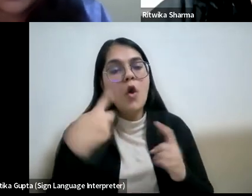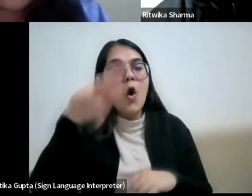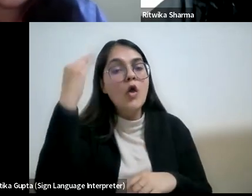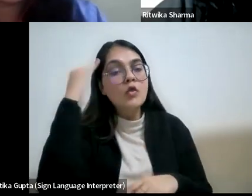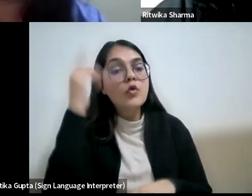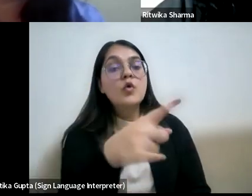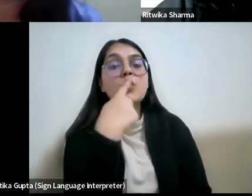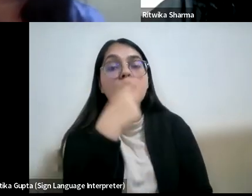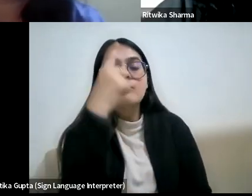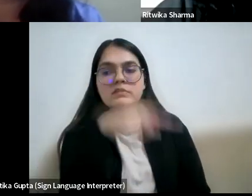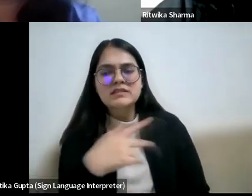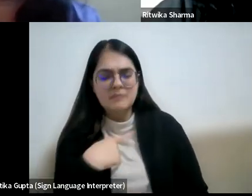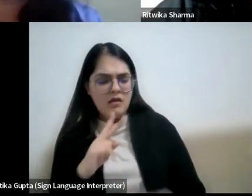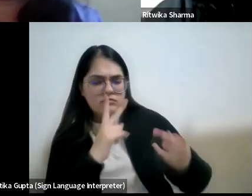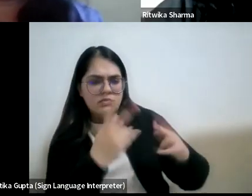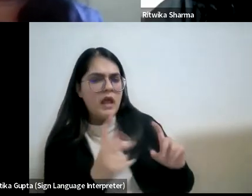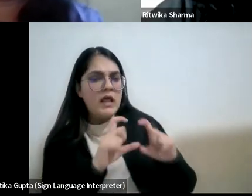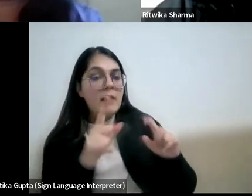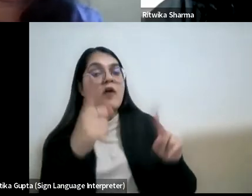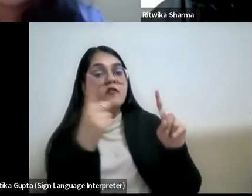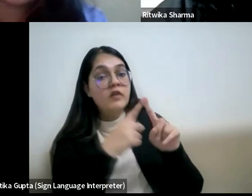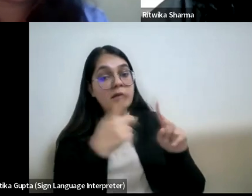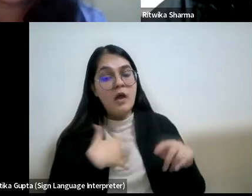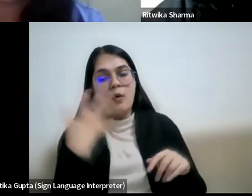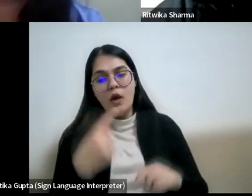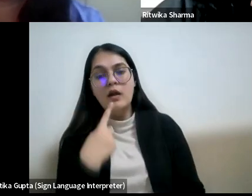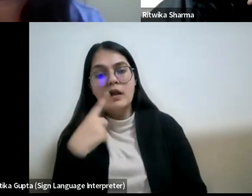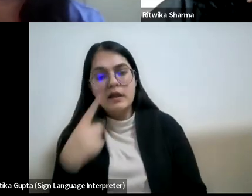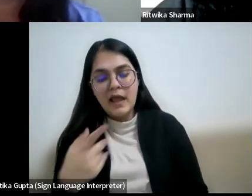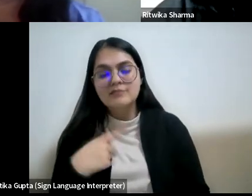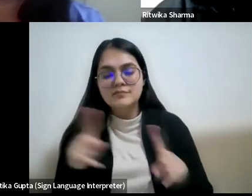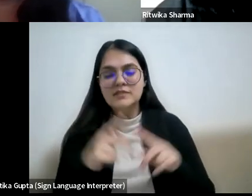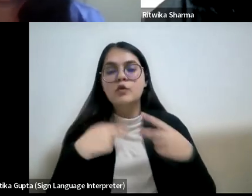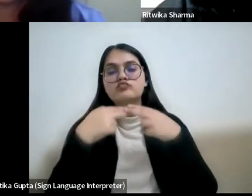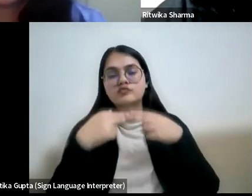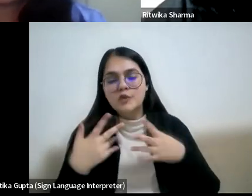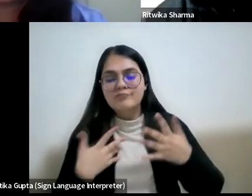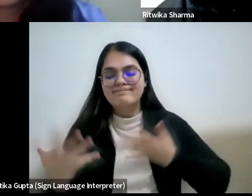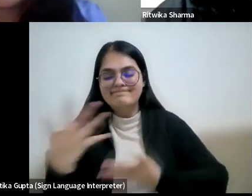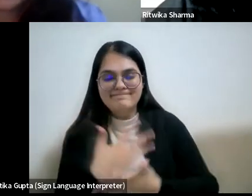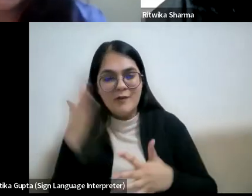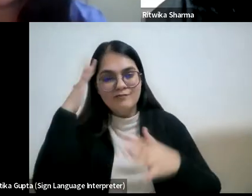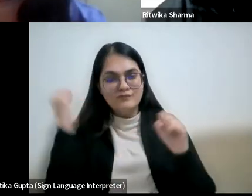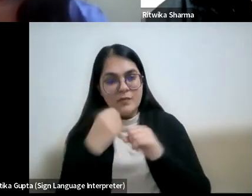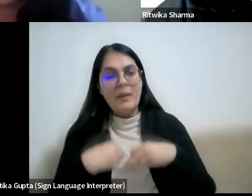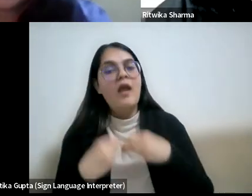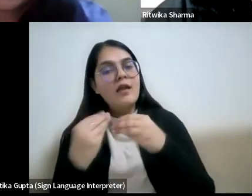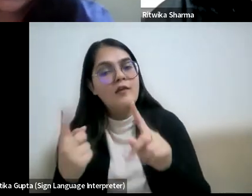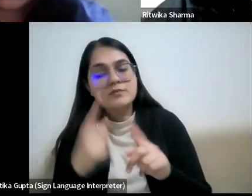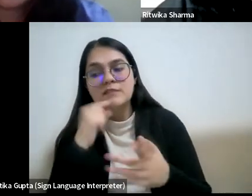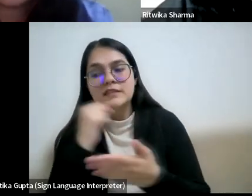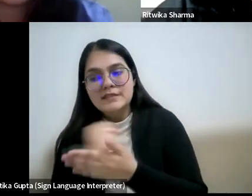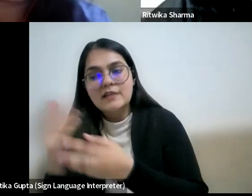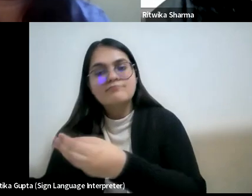know who I am. So usually I had to pitch in some kind of reference to bring that trust, and so that people